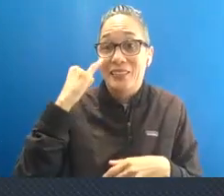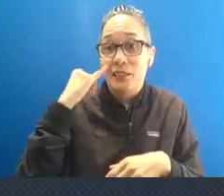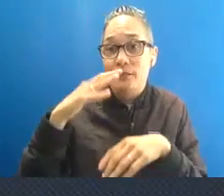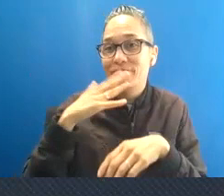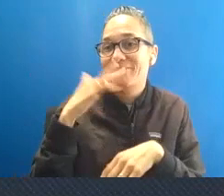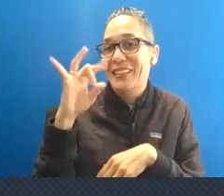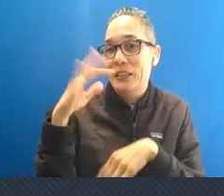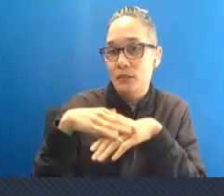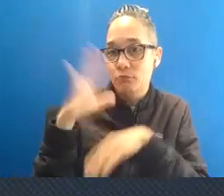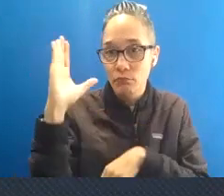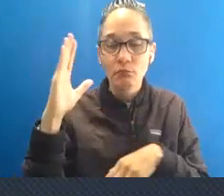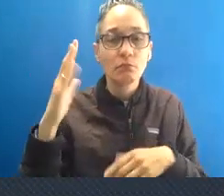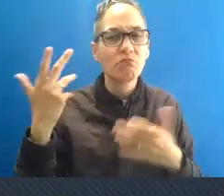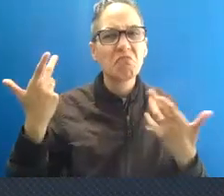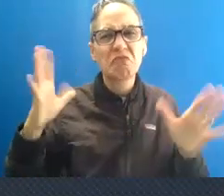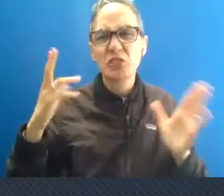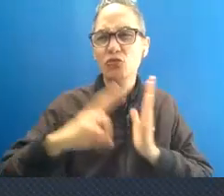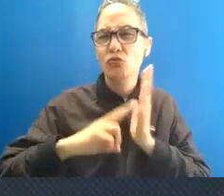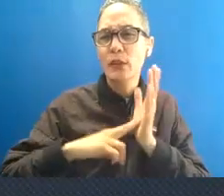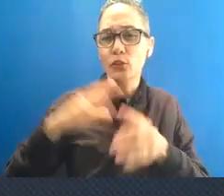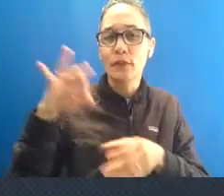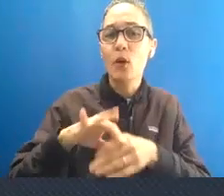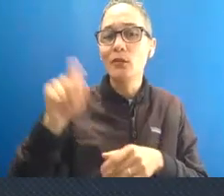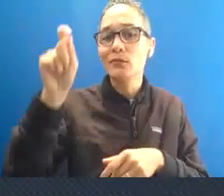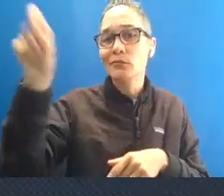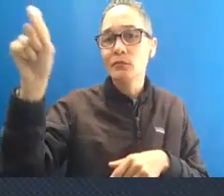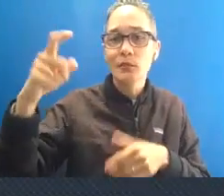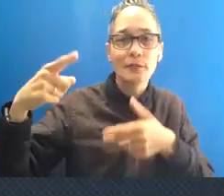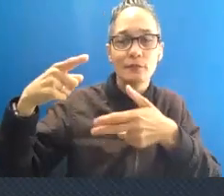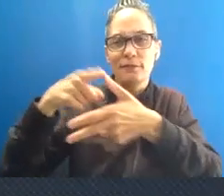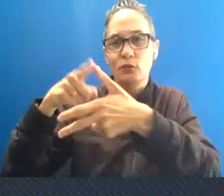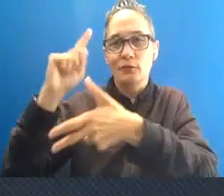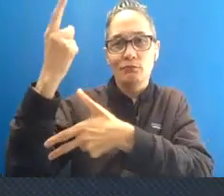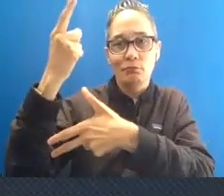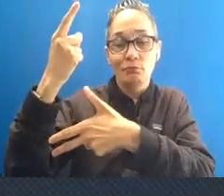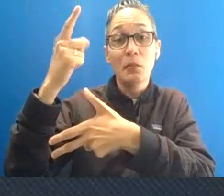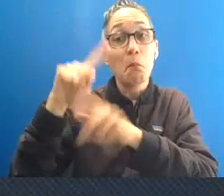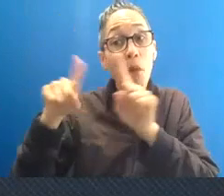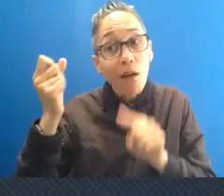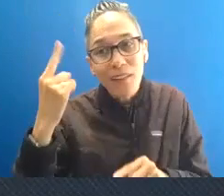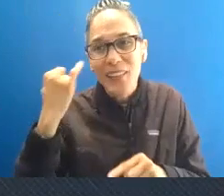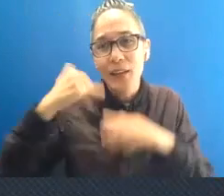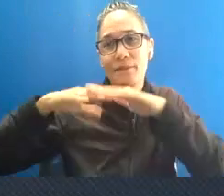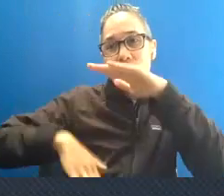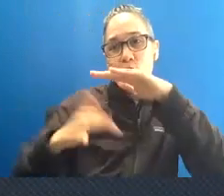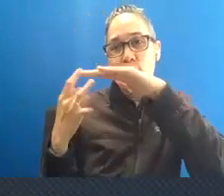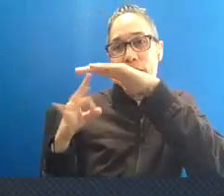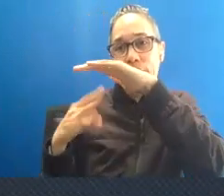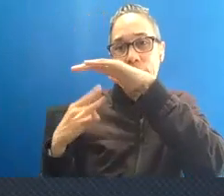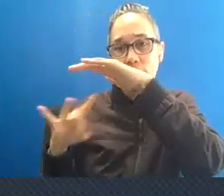over 18 and already registered to vote, you'll select the top circle. However, if you're under